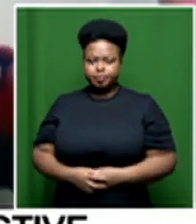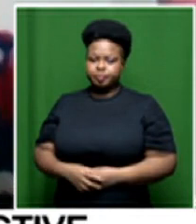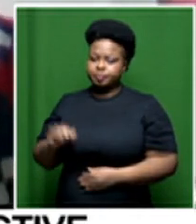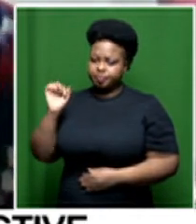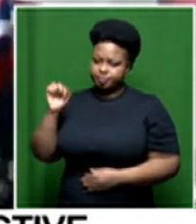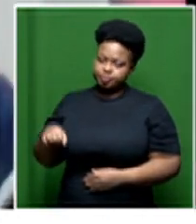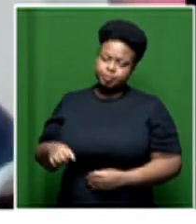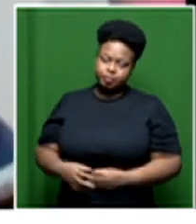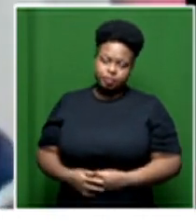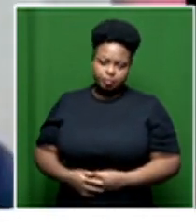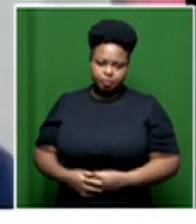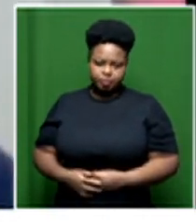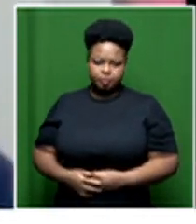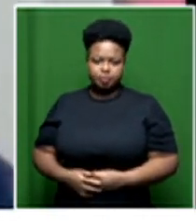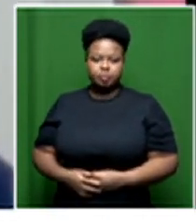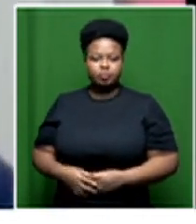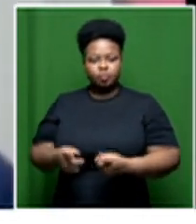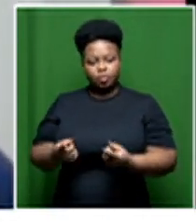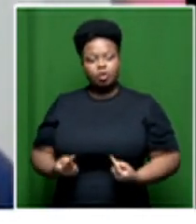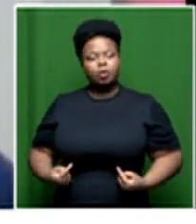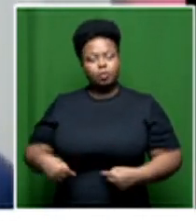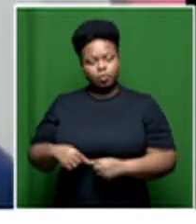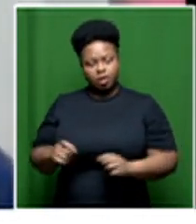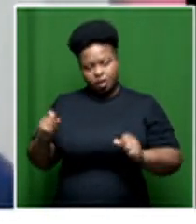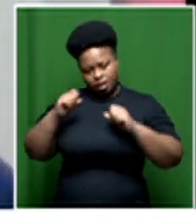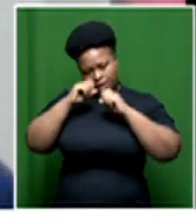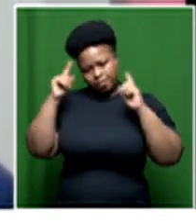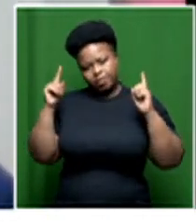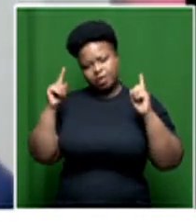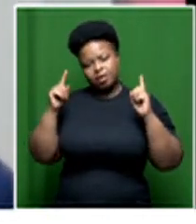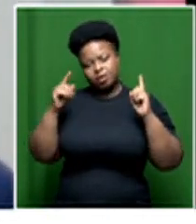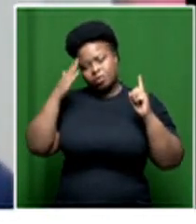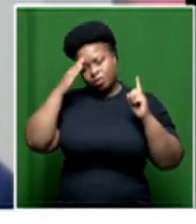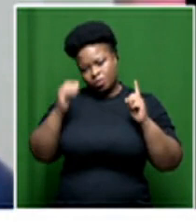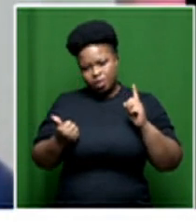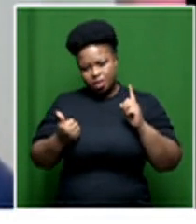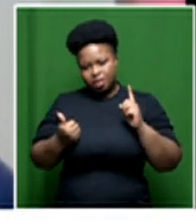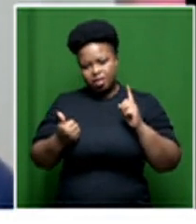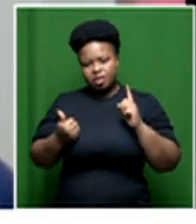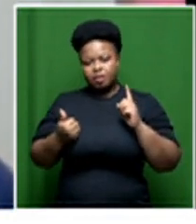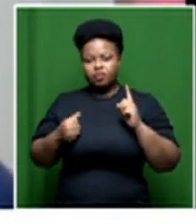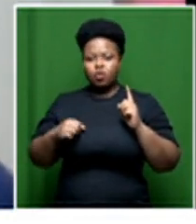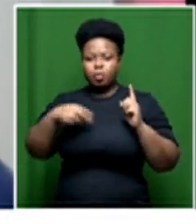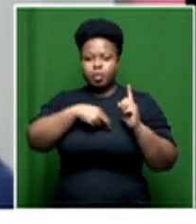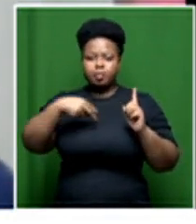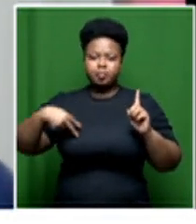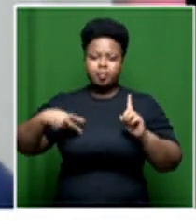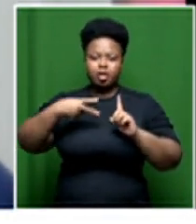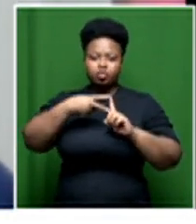Certainly we are aware of the fact that the flight left Belgium